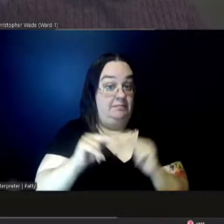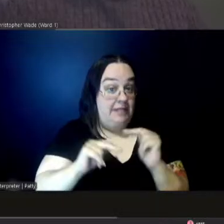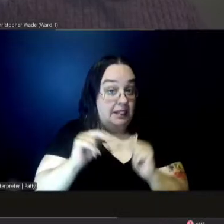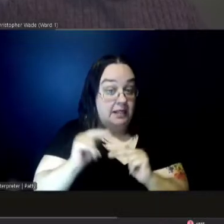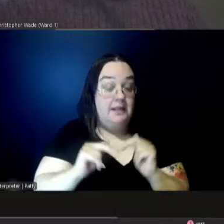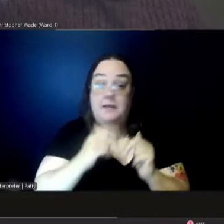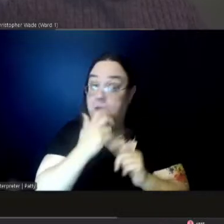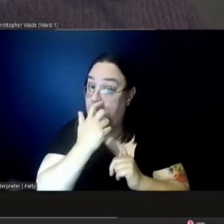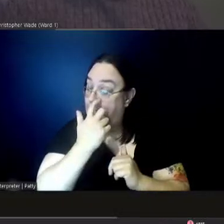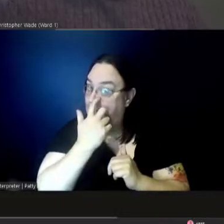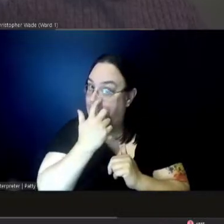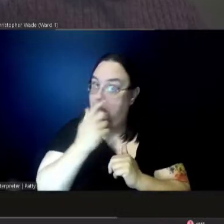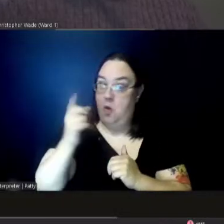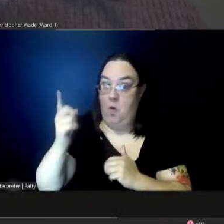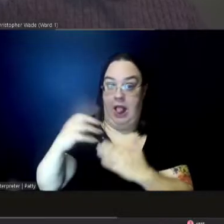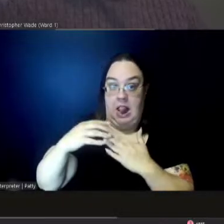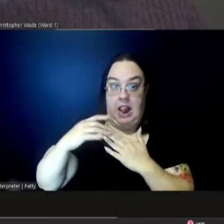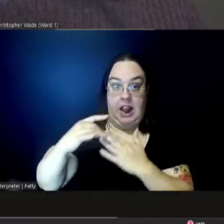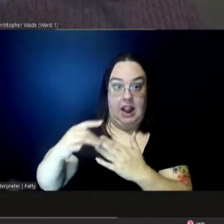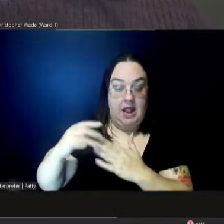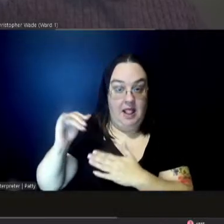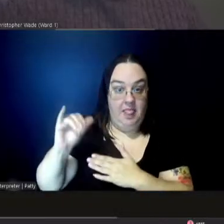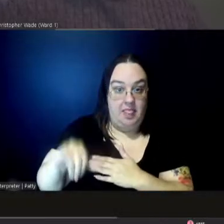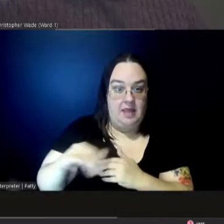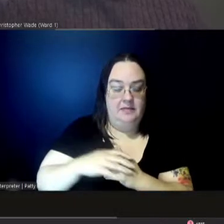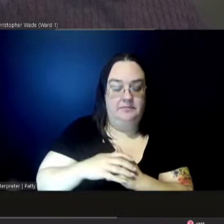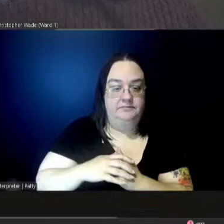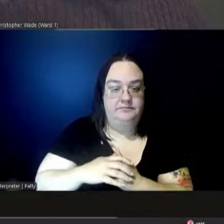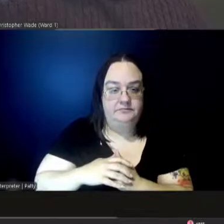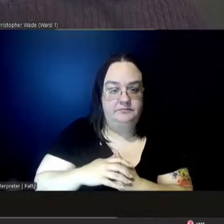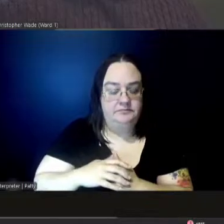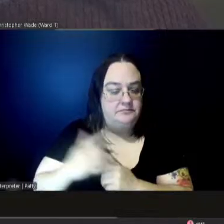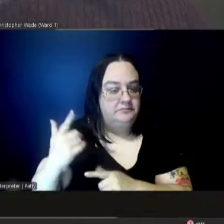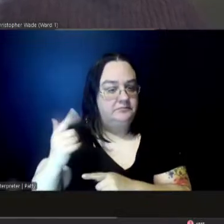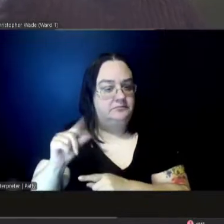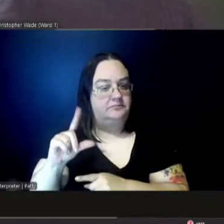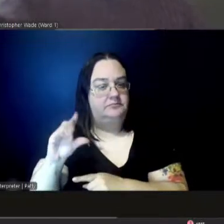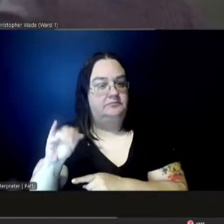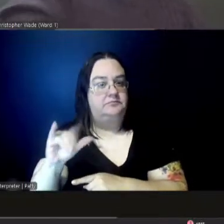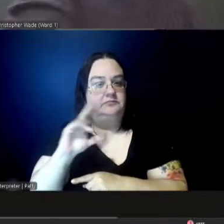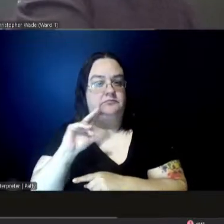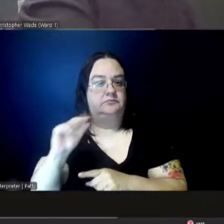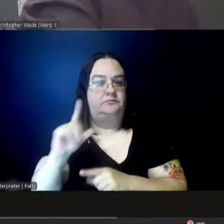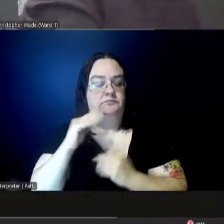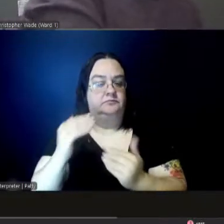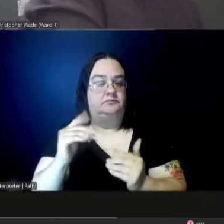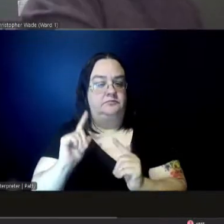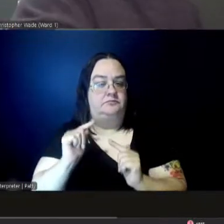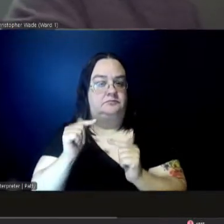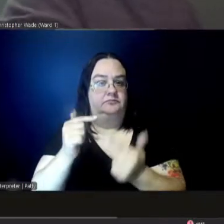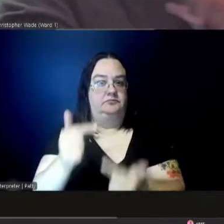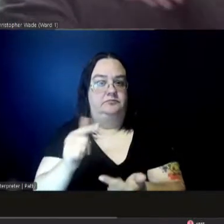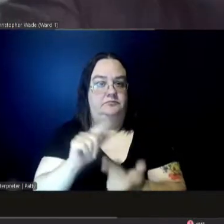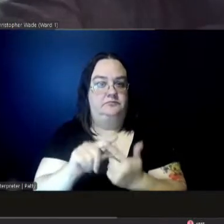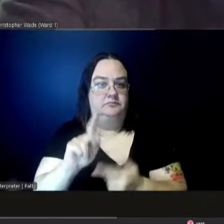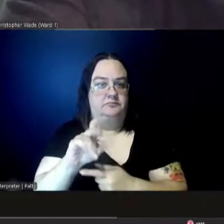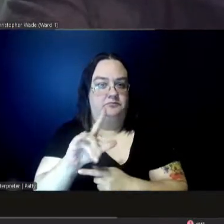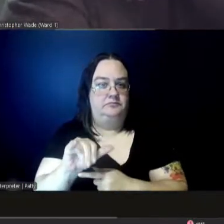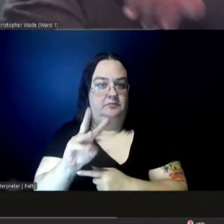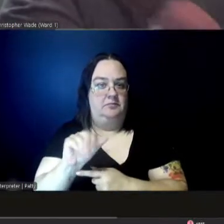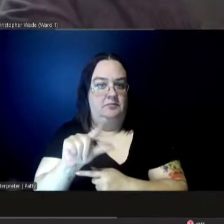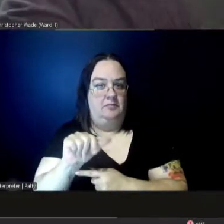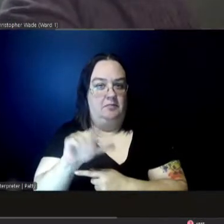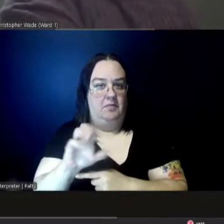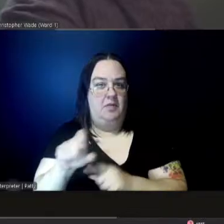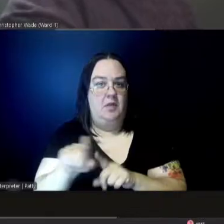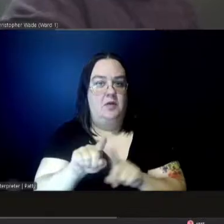Are you leading this, or? No, I'm going to turn the floor over to Kelly Wallace from Keller. We also have Robin Barnhart